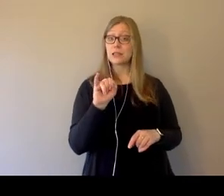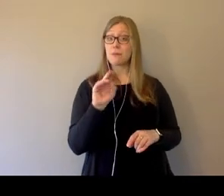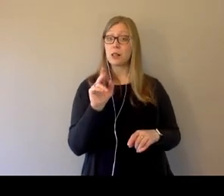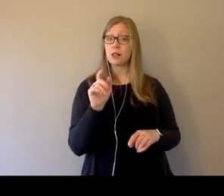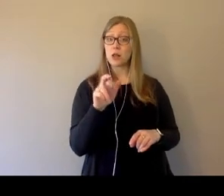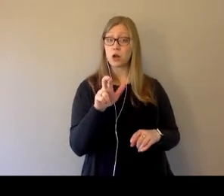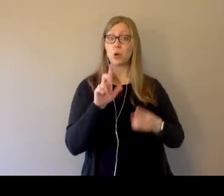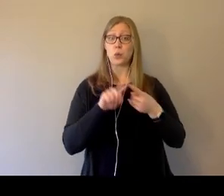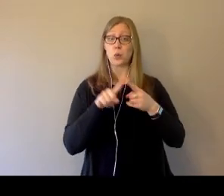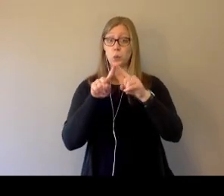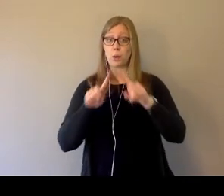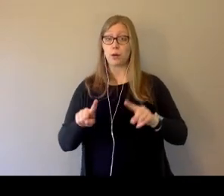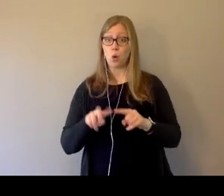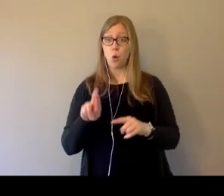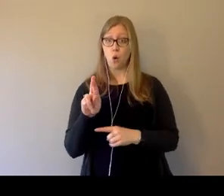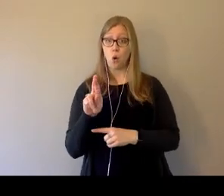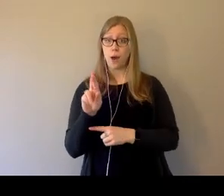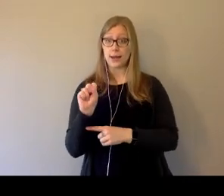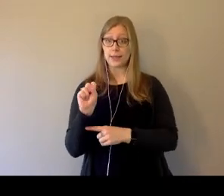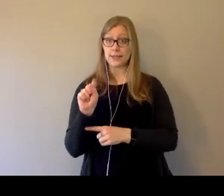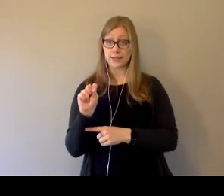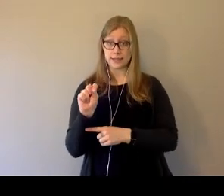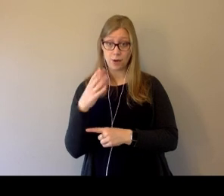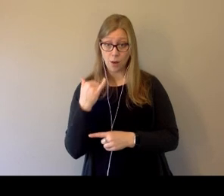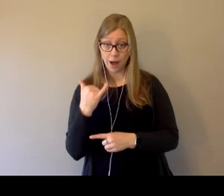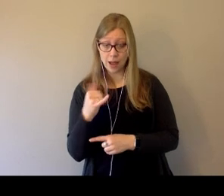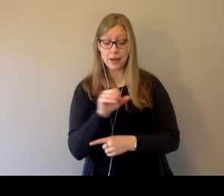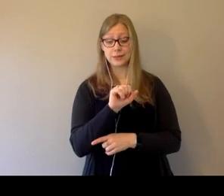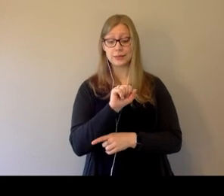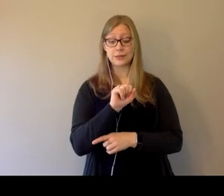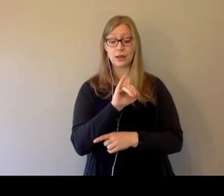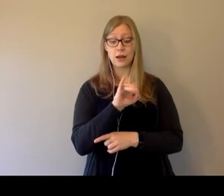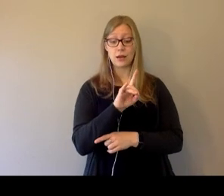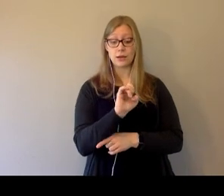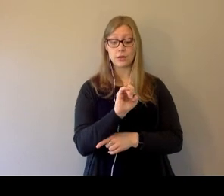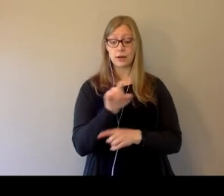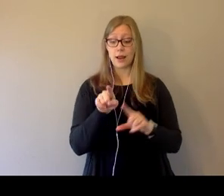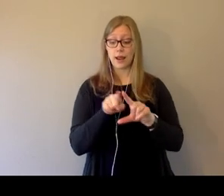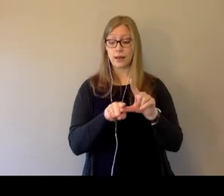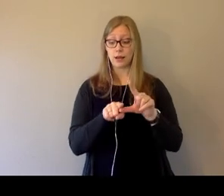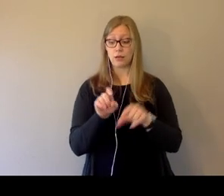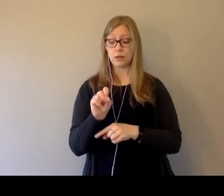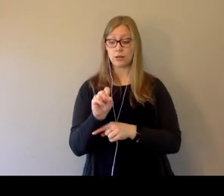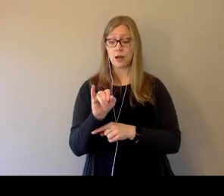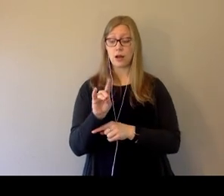By side angle side similarity.